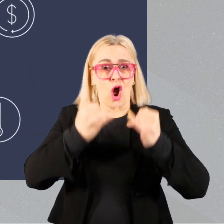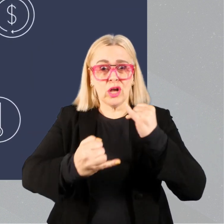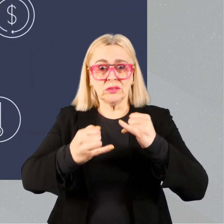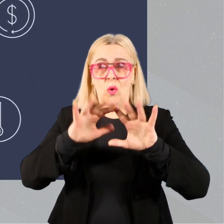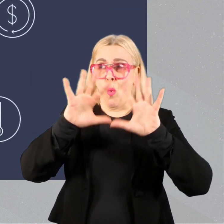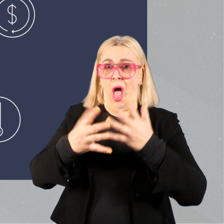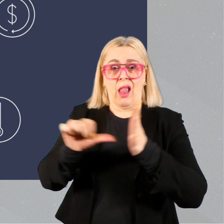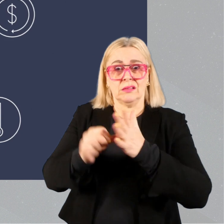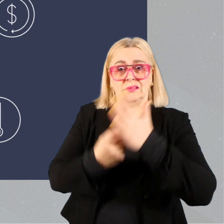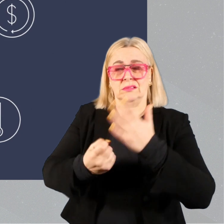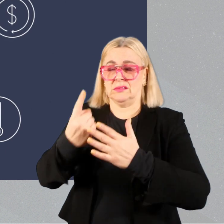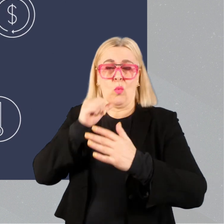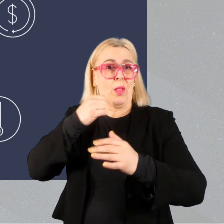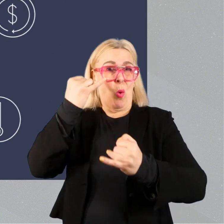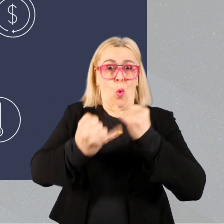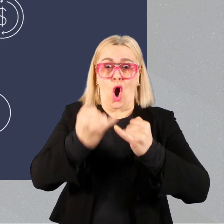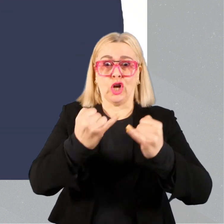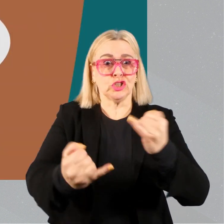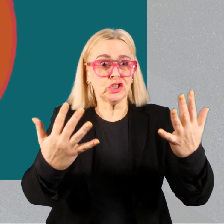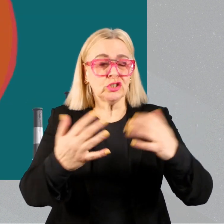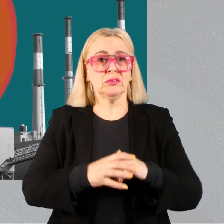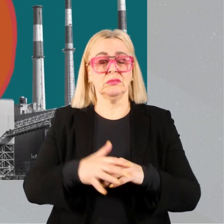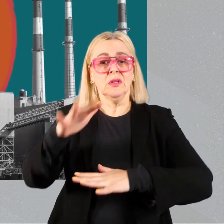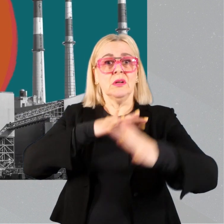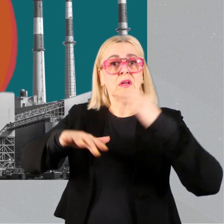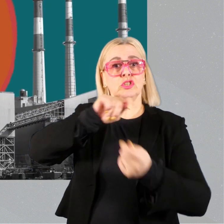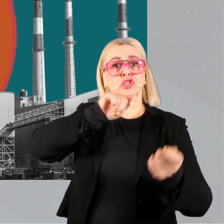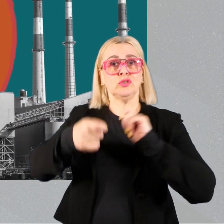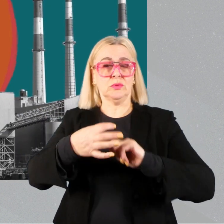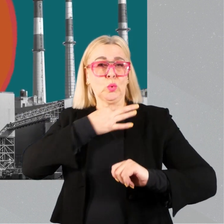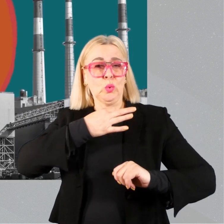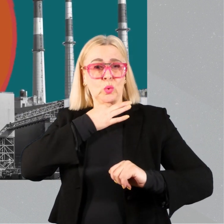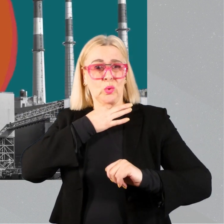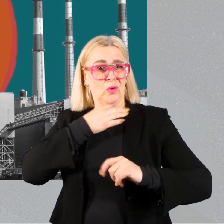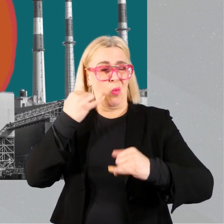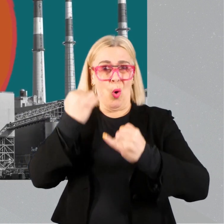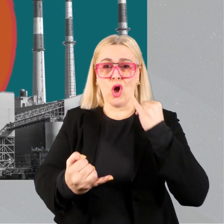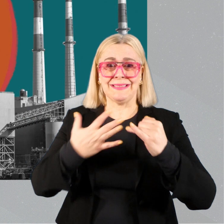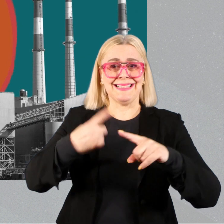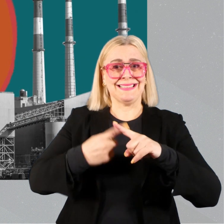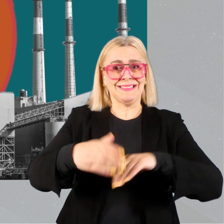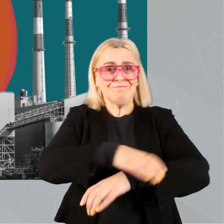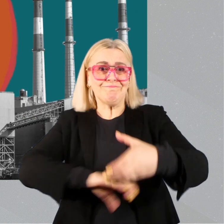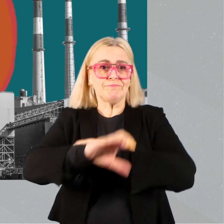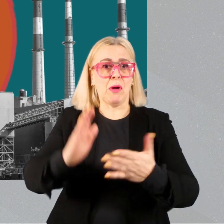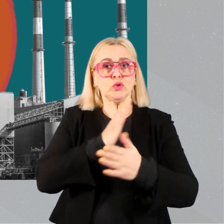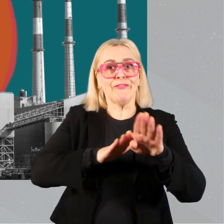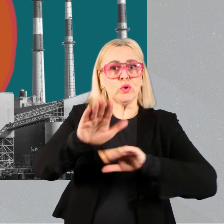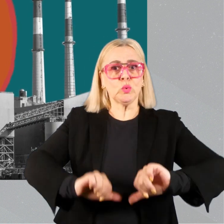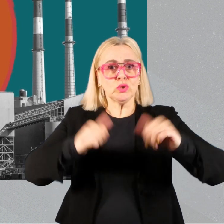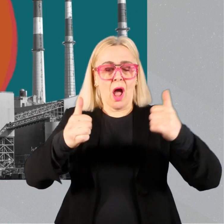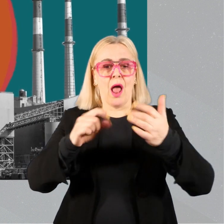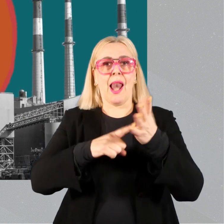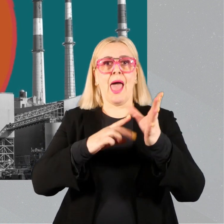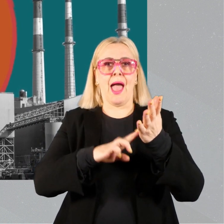of the simultaneous crises we face. As climate risks escalate, action to ensure a livable future can no longer be